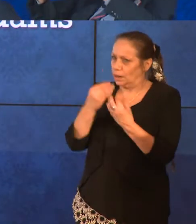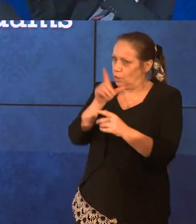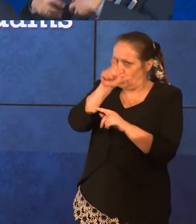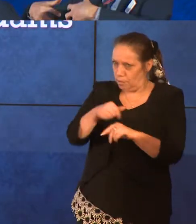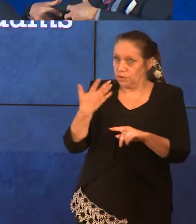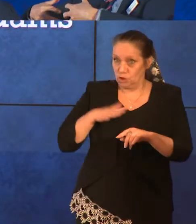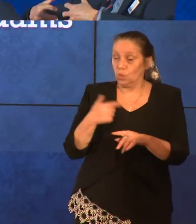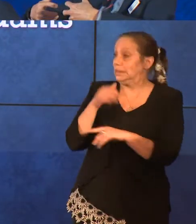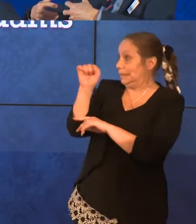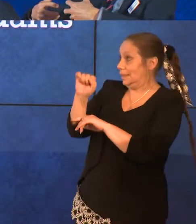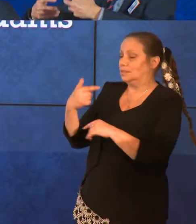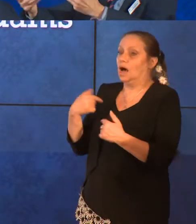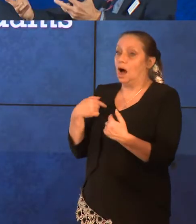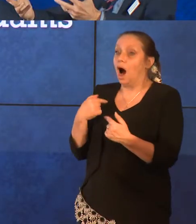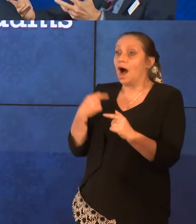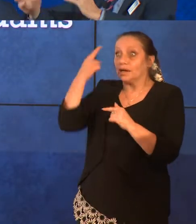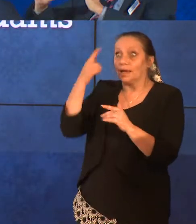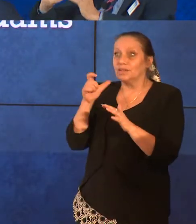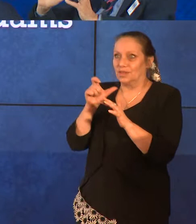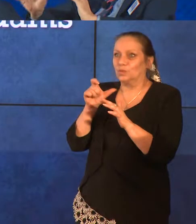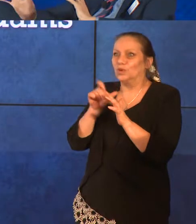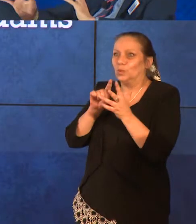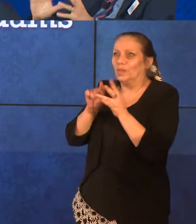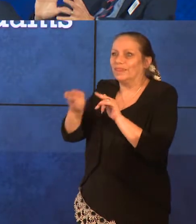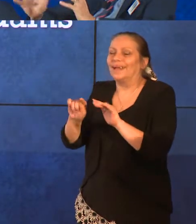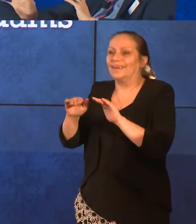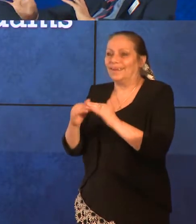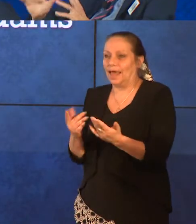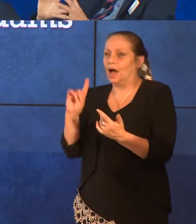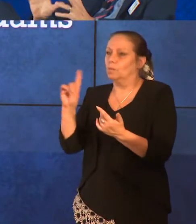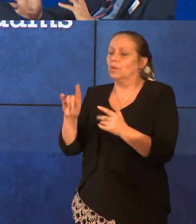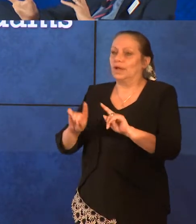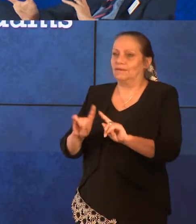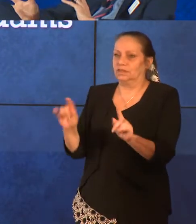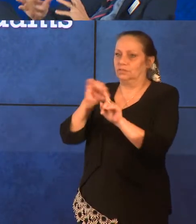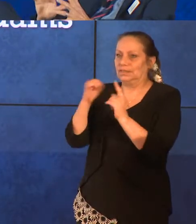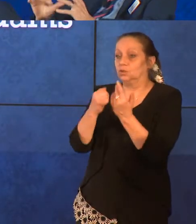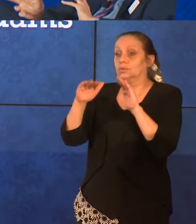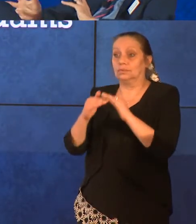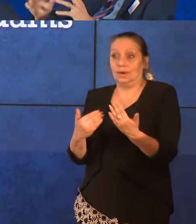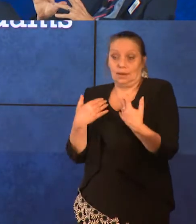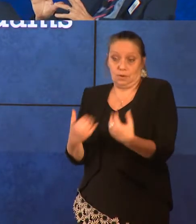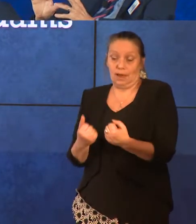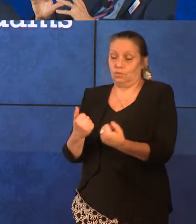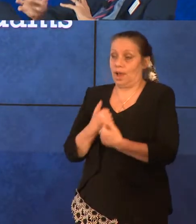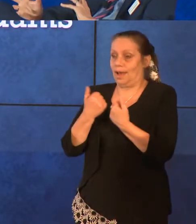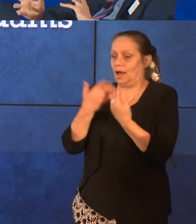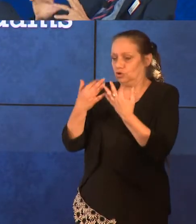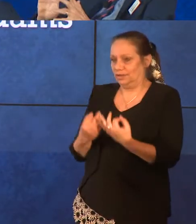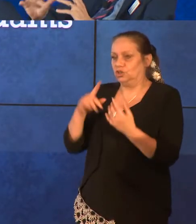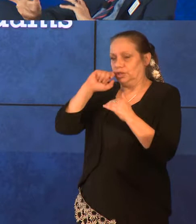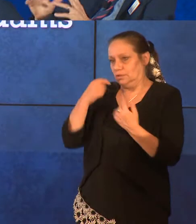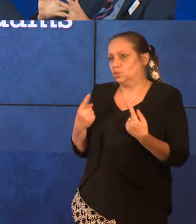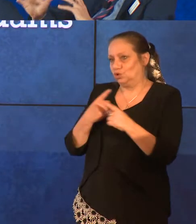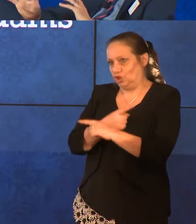we like to think we do it anyway, but in fact we can think of scenarios now where our decision would probably change